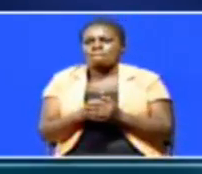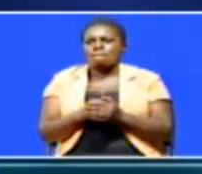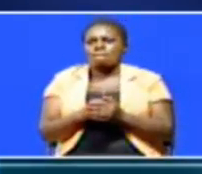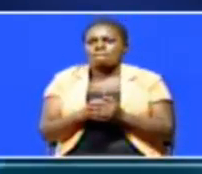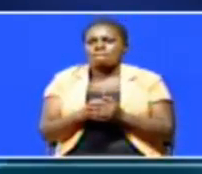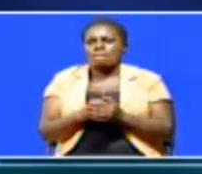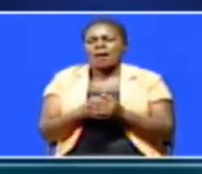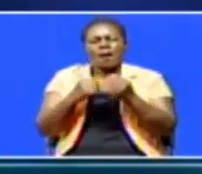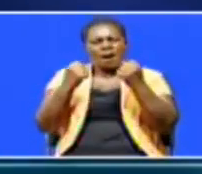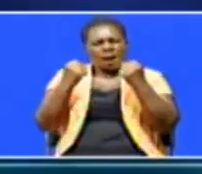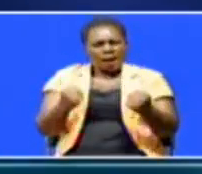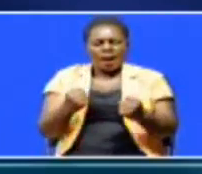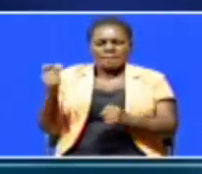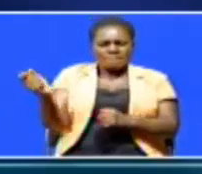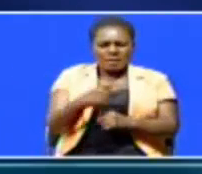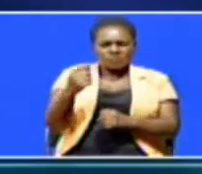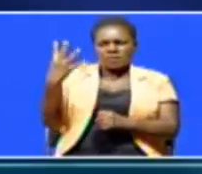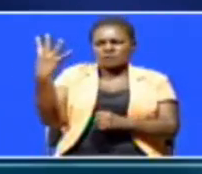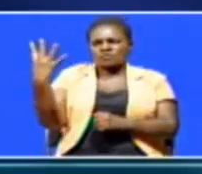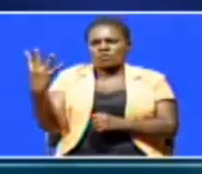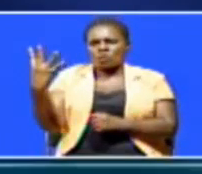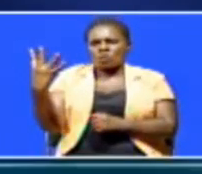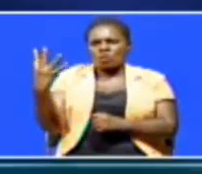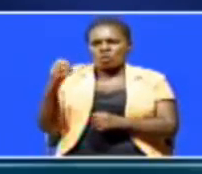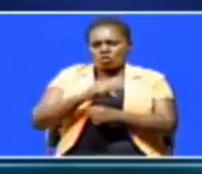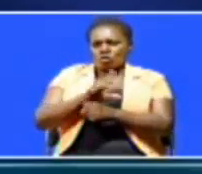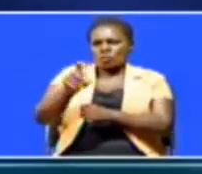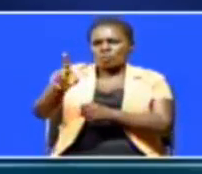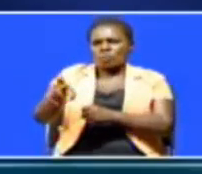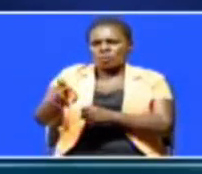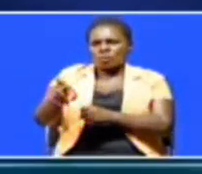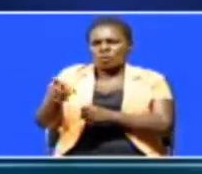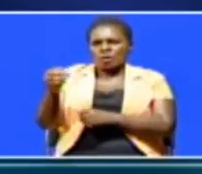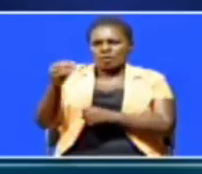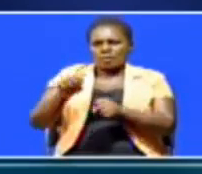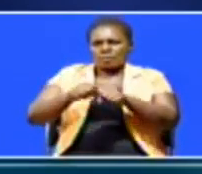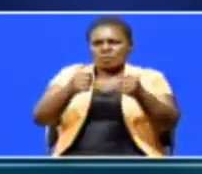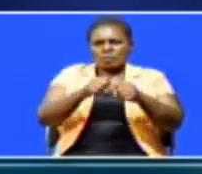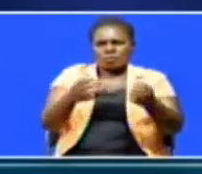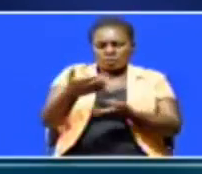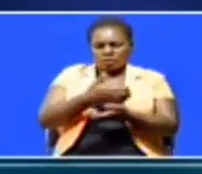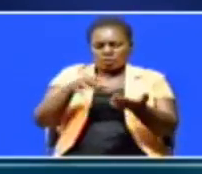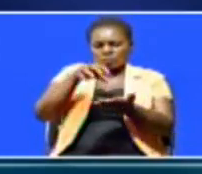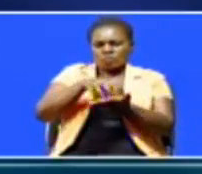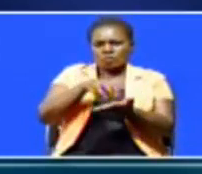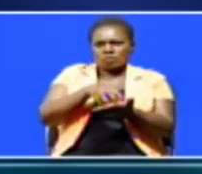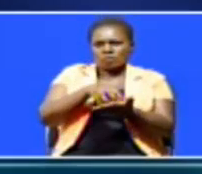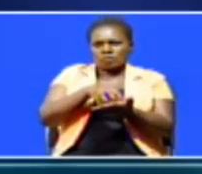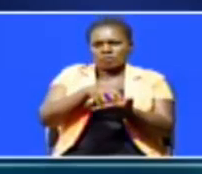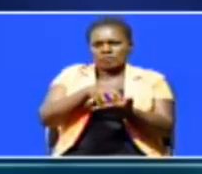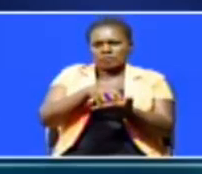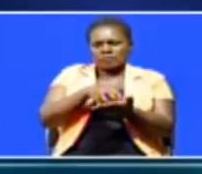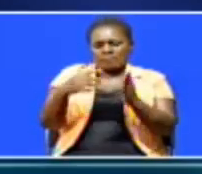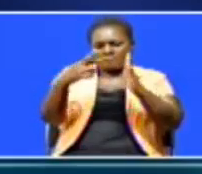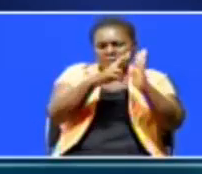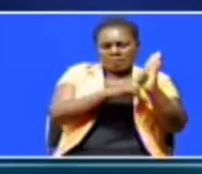It has been a tough 4 months for most Kenyans, with the impact of the coronavirus rippling through the economy, resulting in the imposition of stringent measures